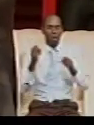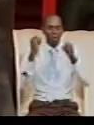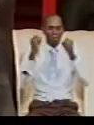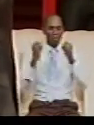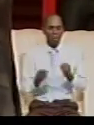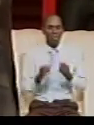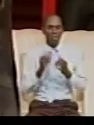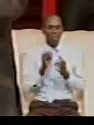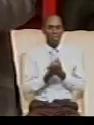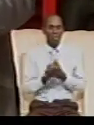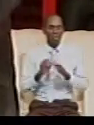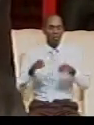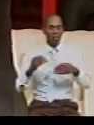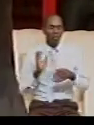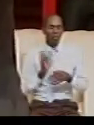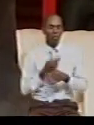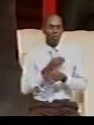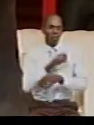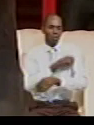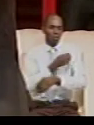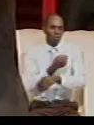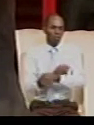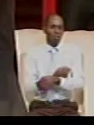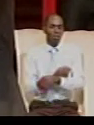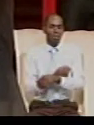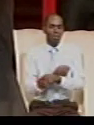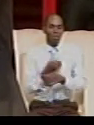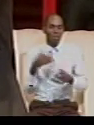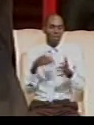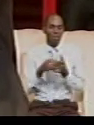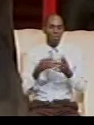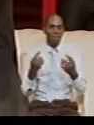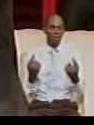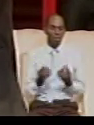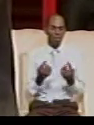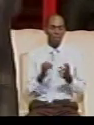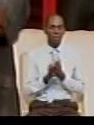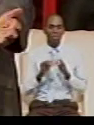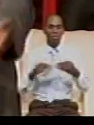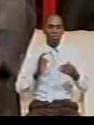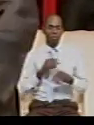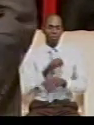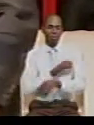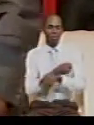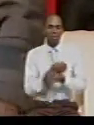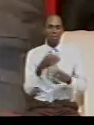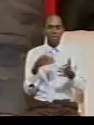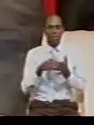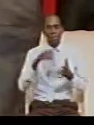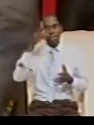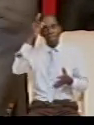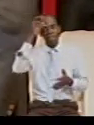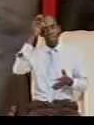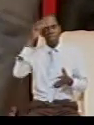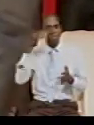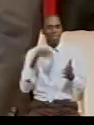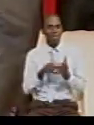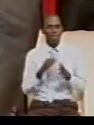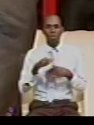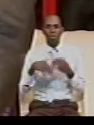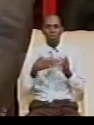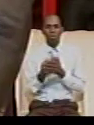us against sin, against Satan, against all the temptations of